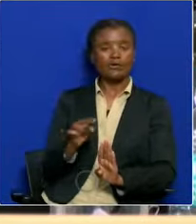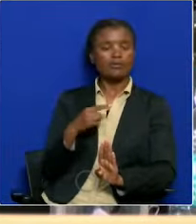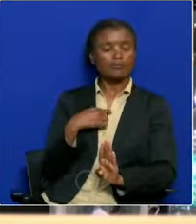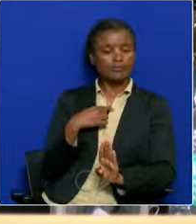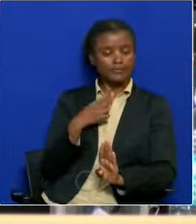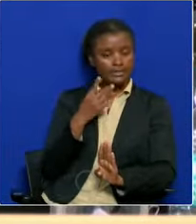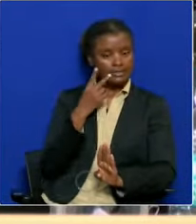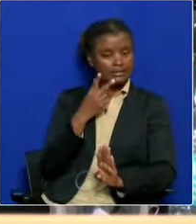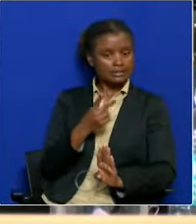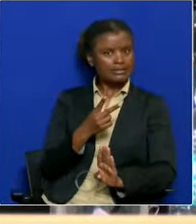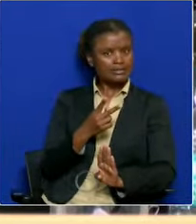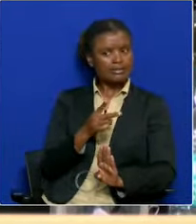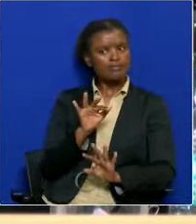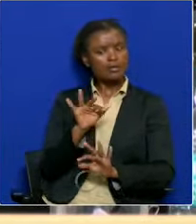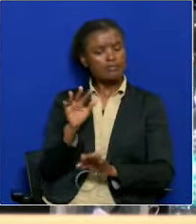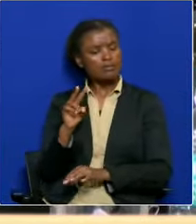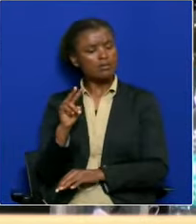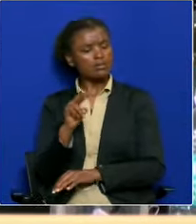to perceive you?